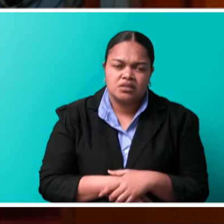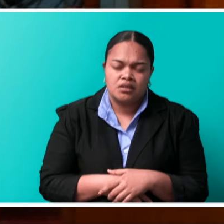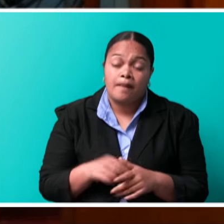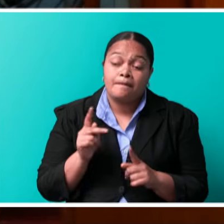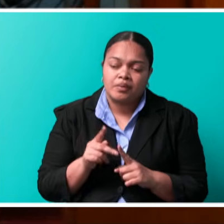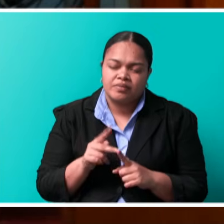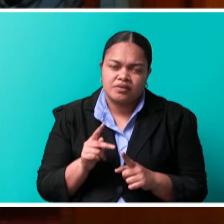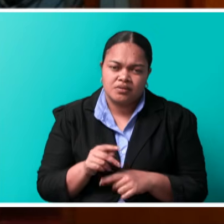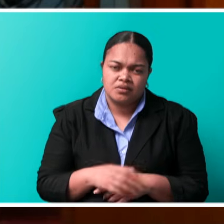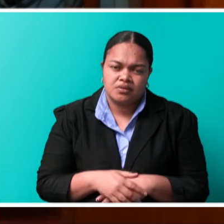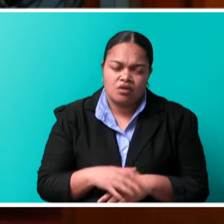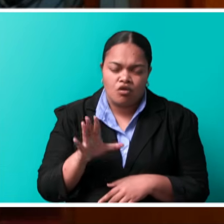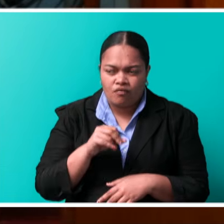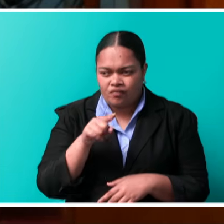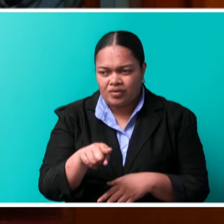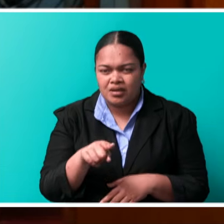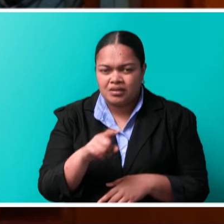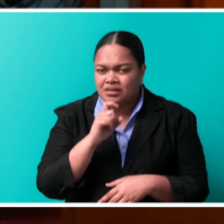purposes of those declarations.